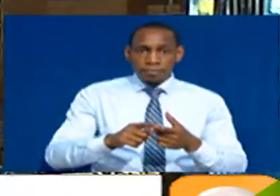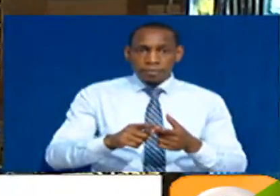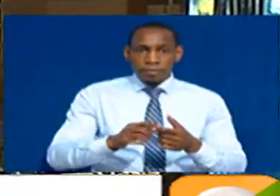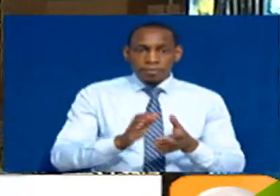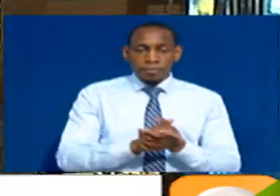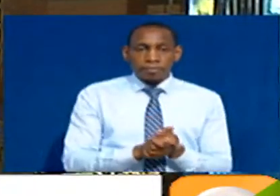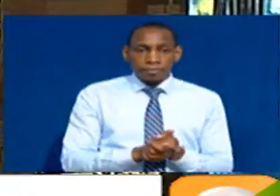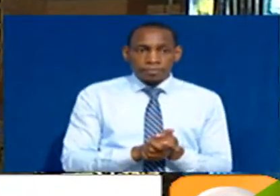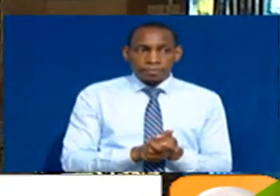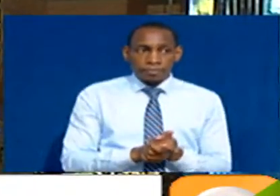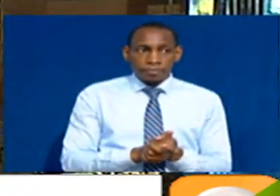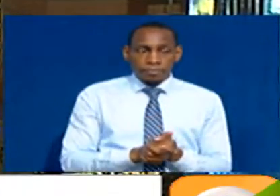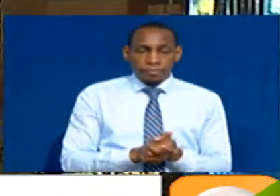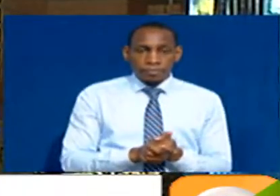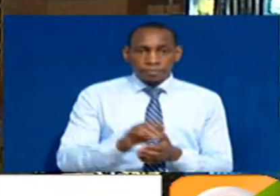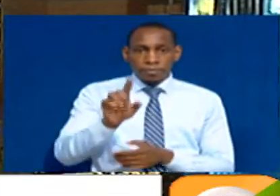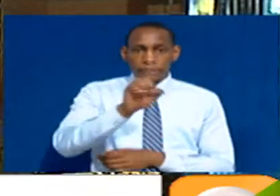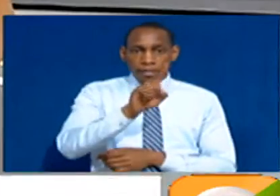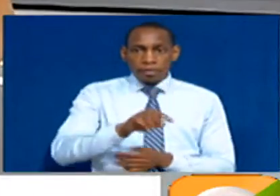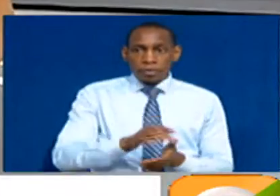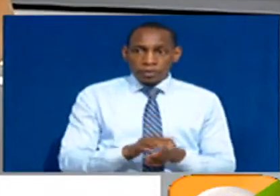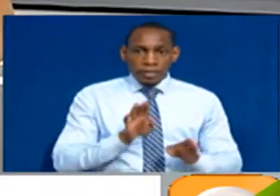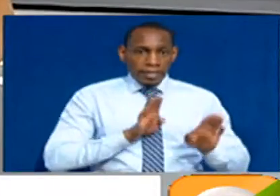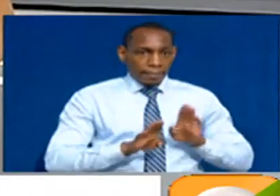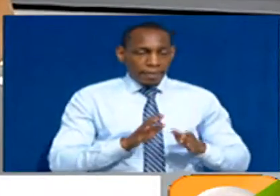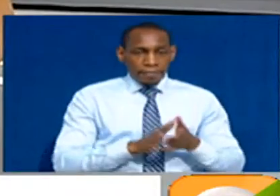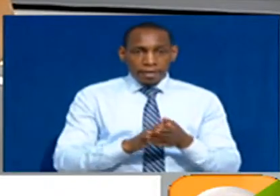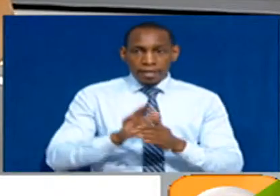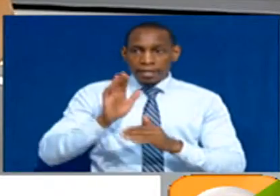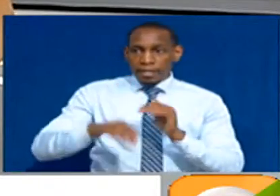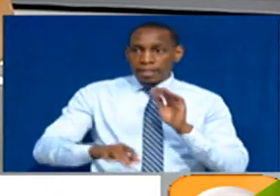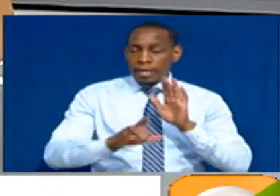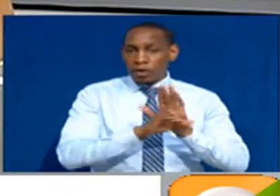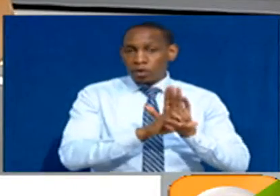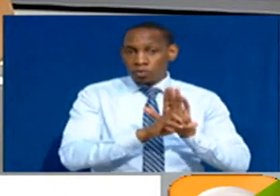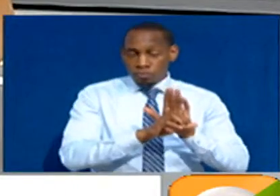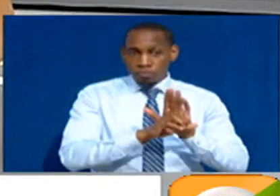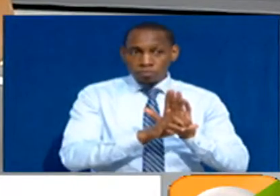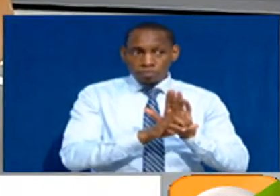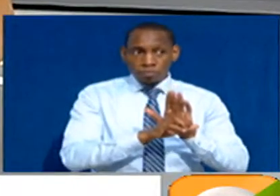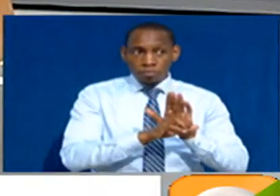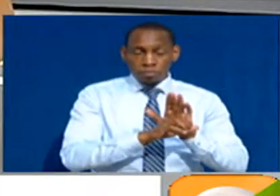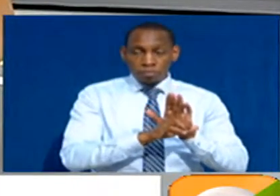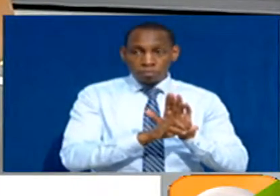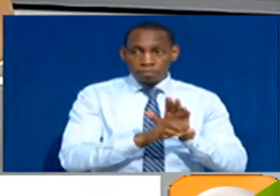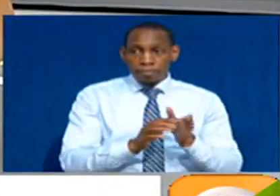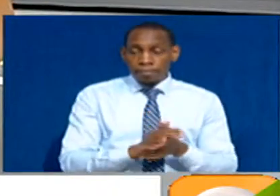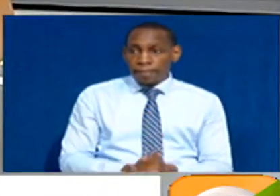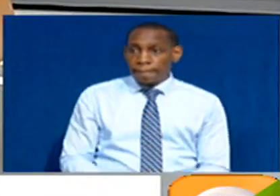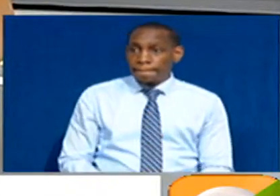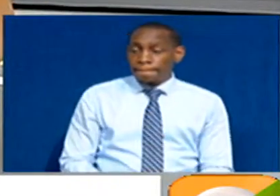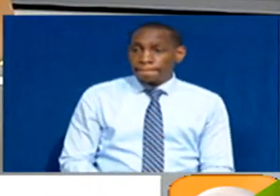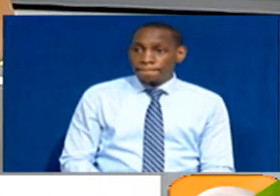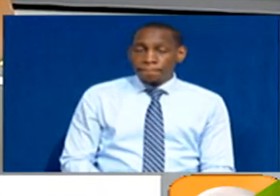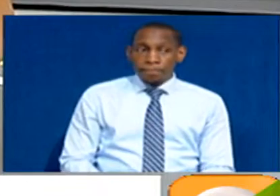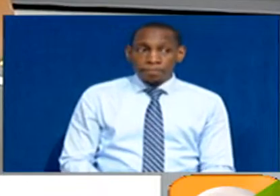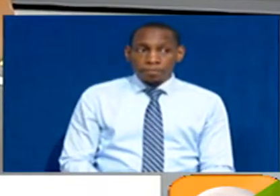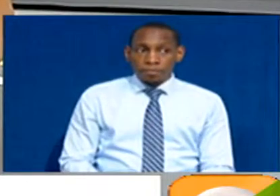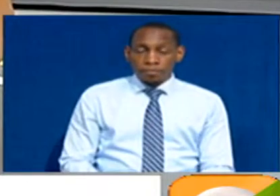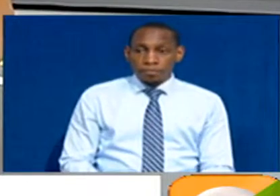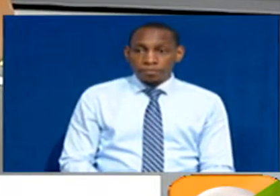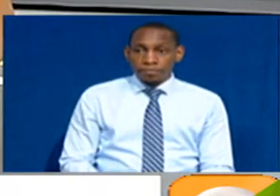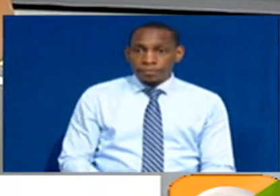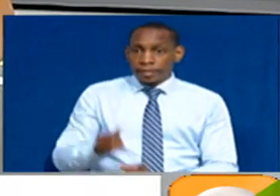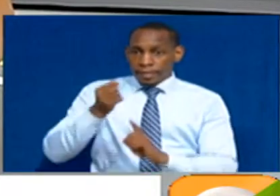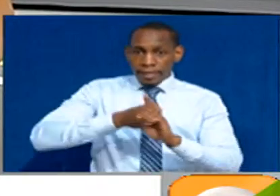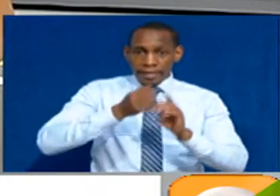from my guests. Ledama, the question of morality versus legality seems to be... that's where we're getting he's an